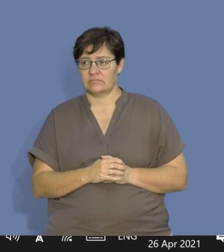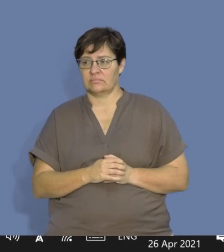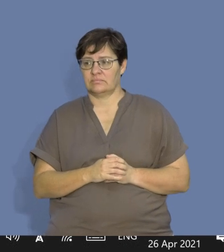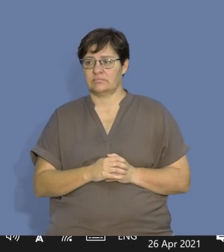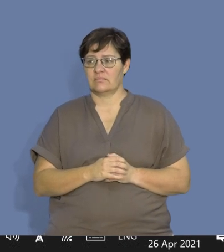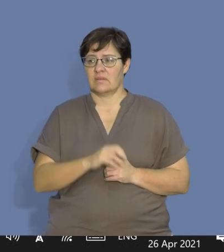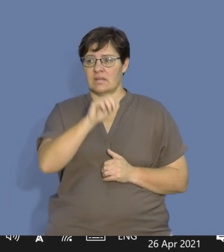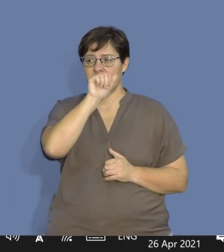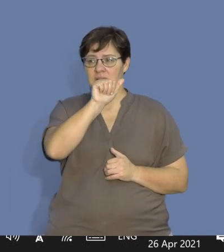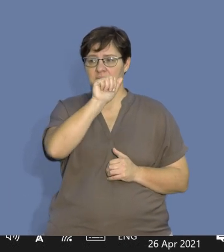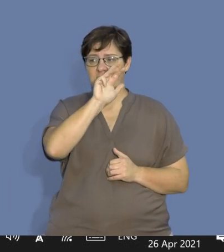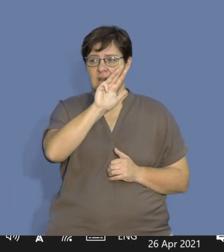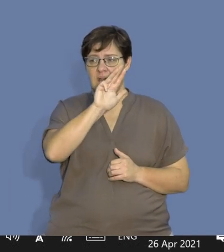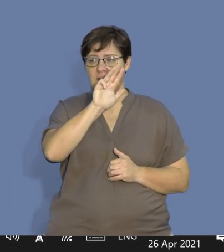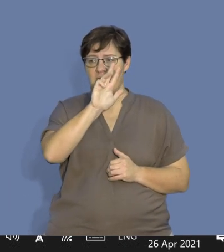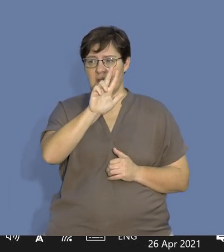698,500